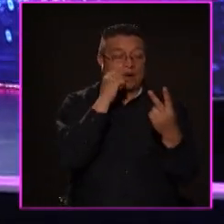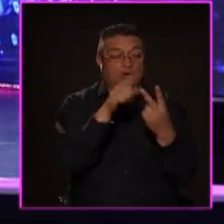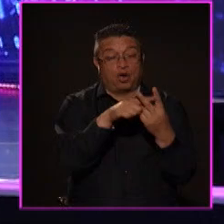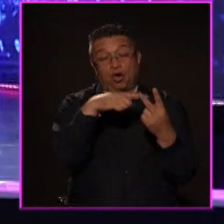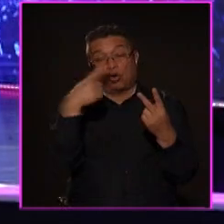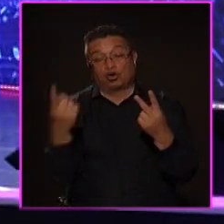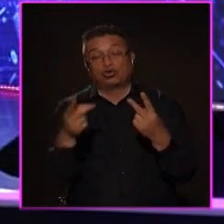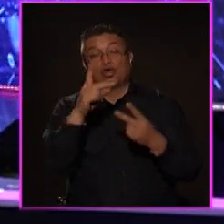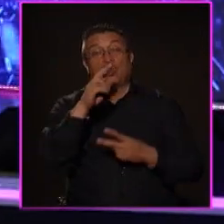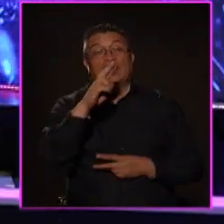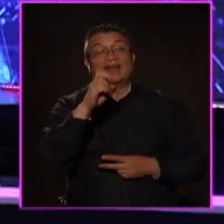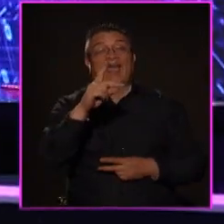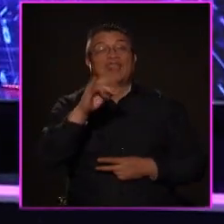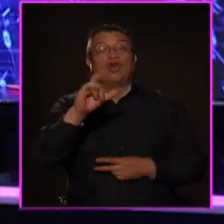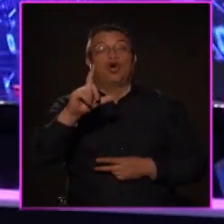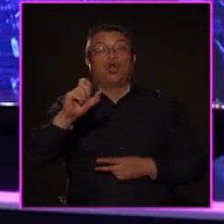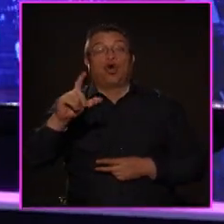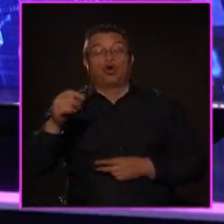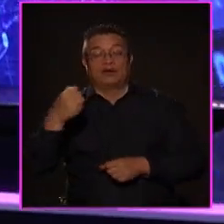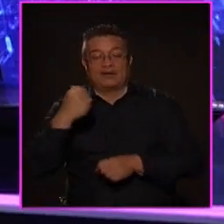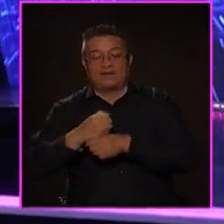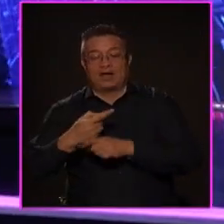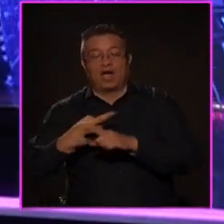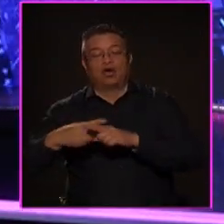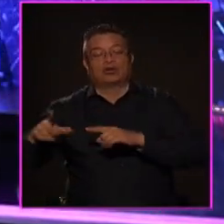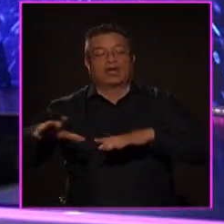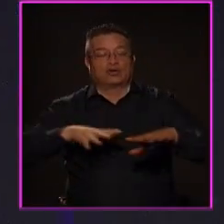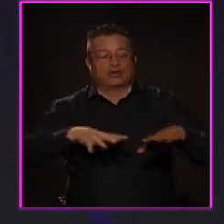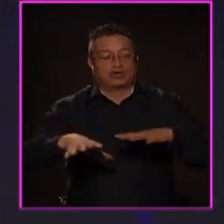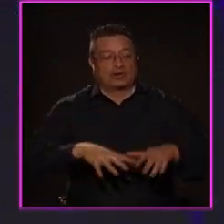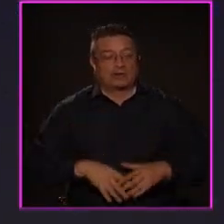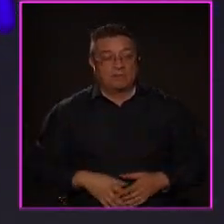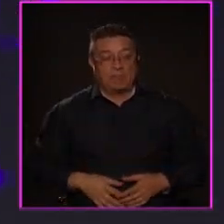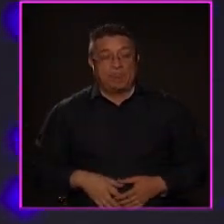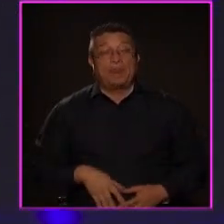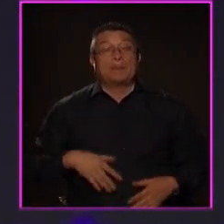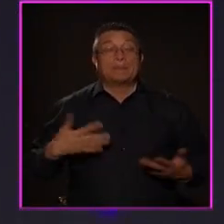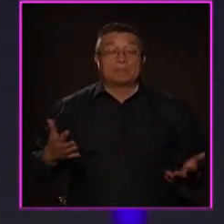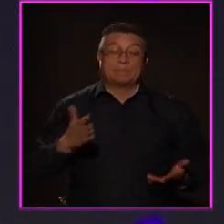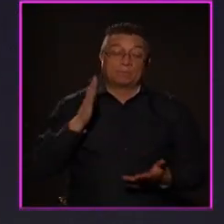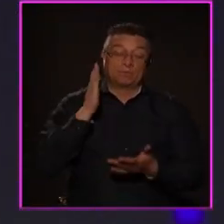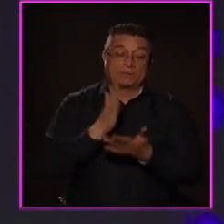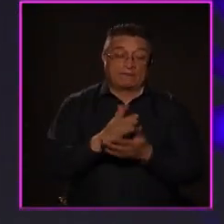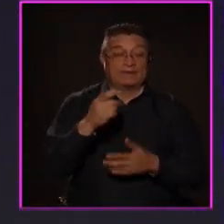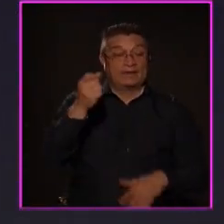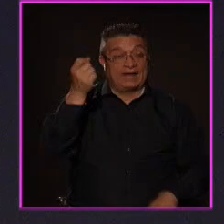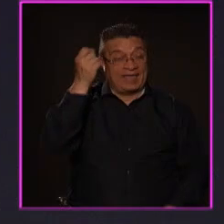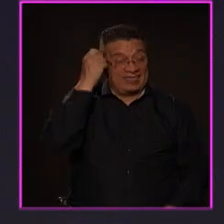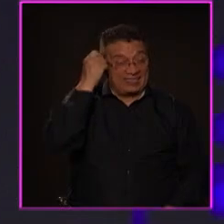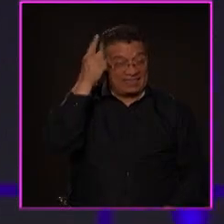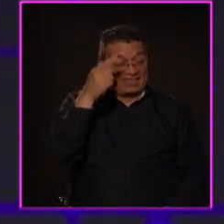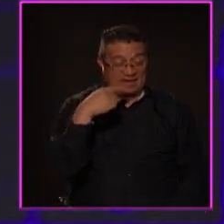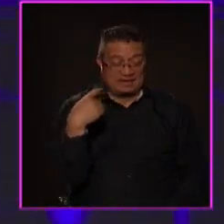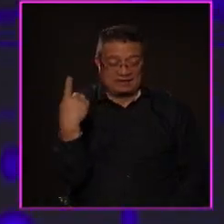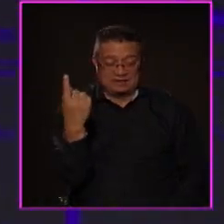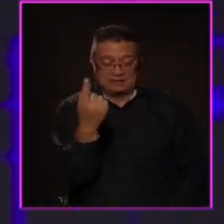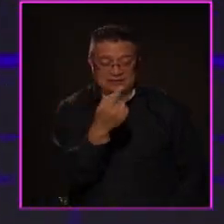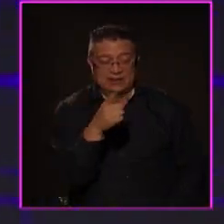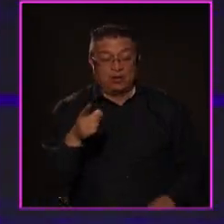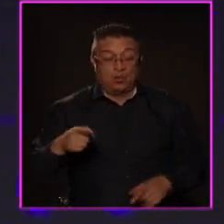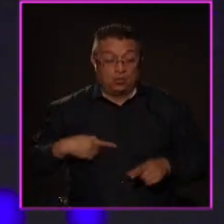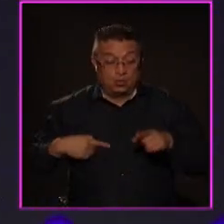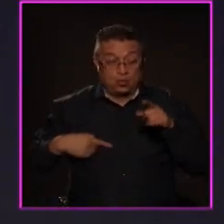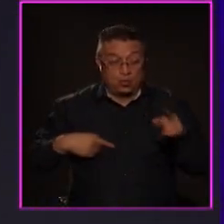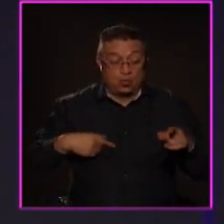So, but we have to understand that because of the limitations that I mentioned earlier, it's